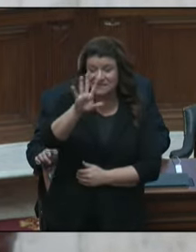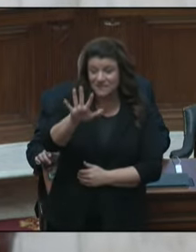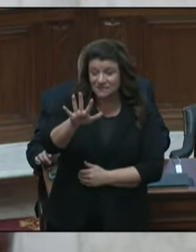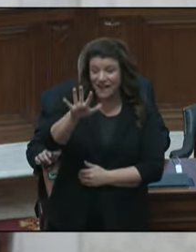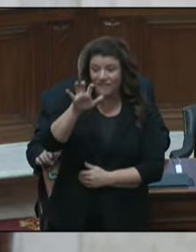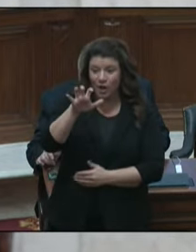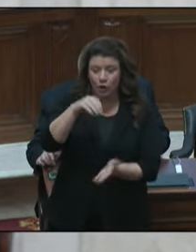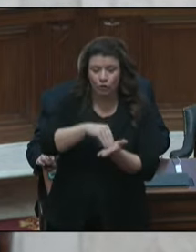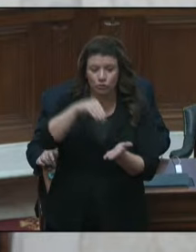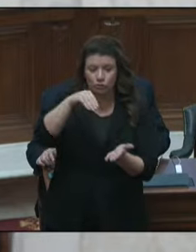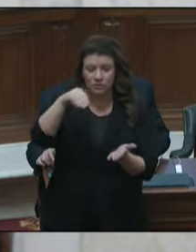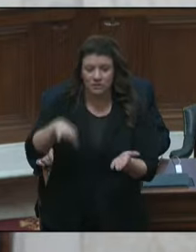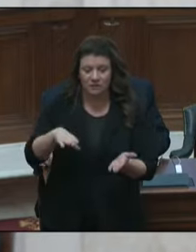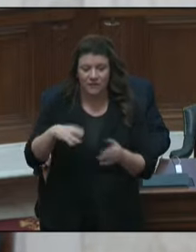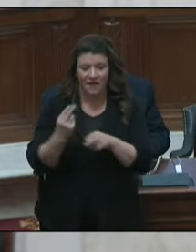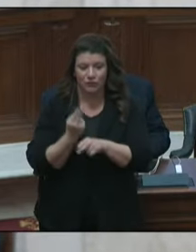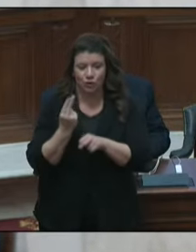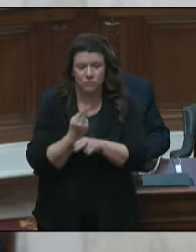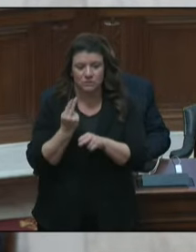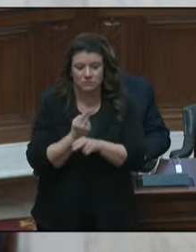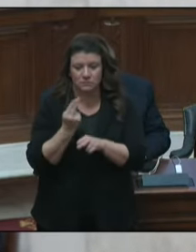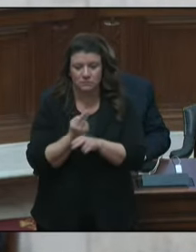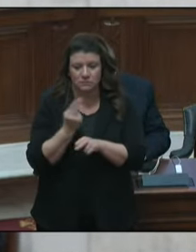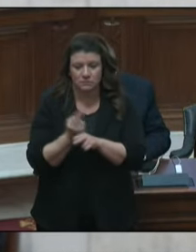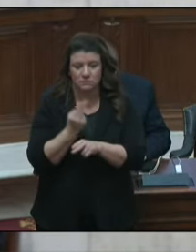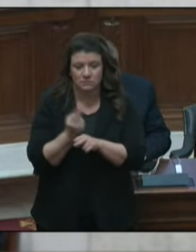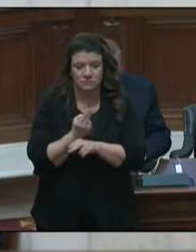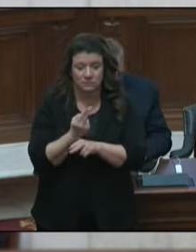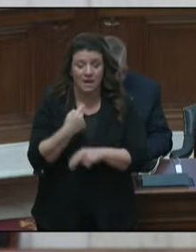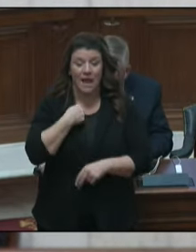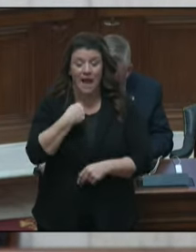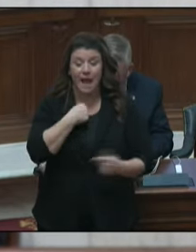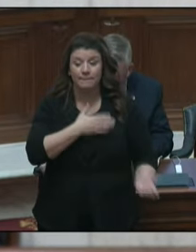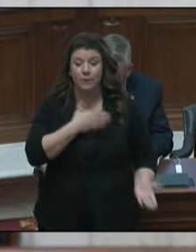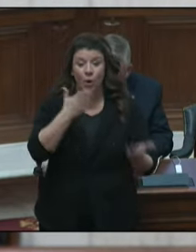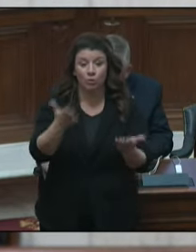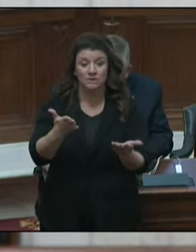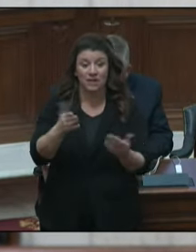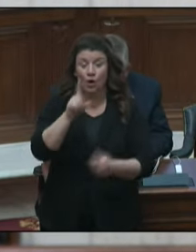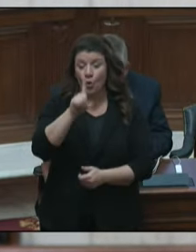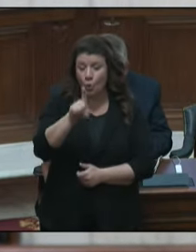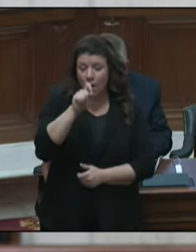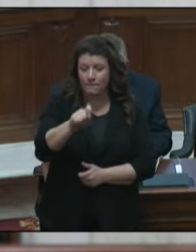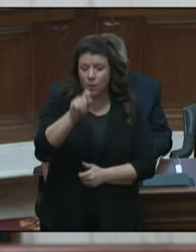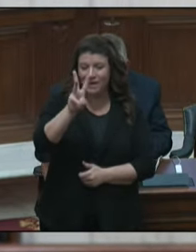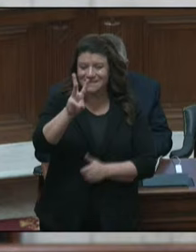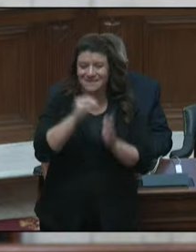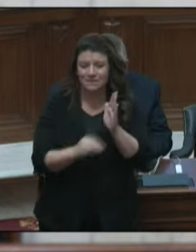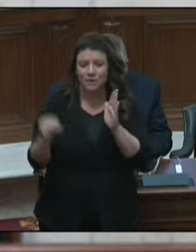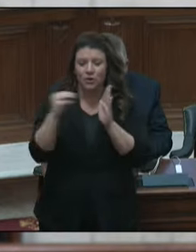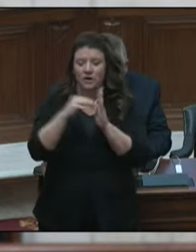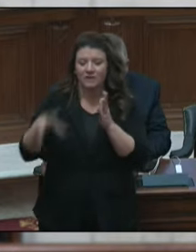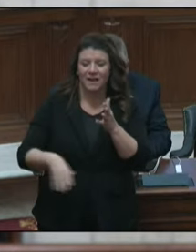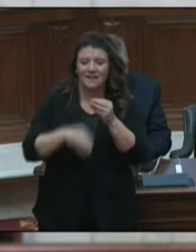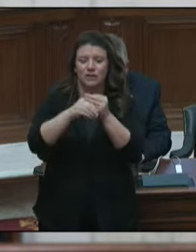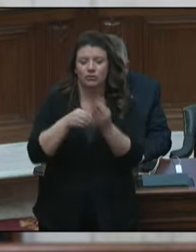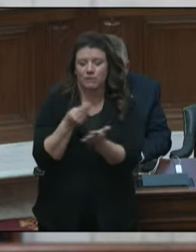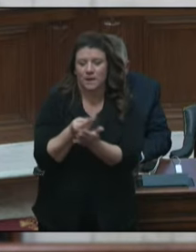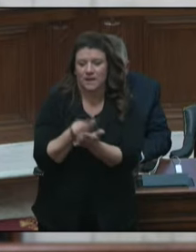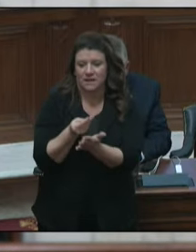6,500 students have utilized. I am proposing $1.6 million of additional